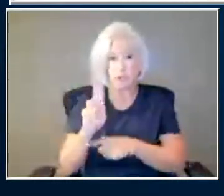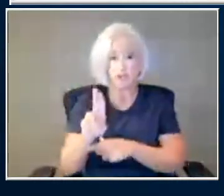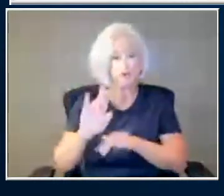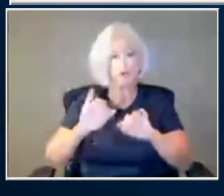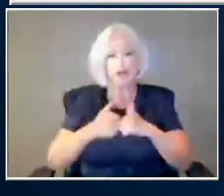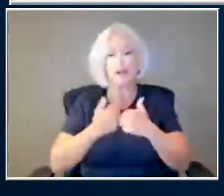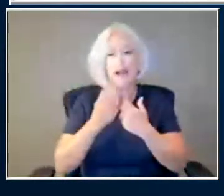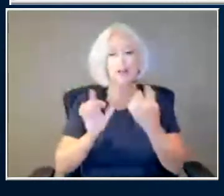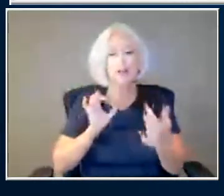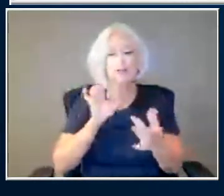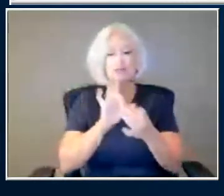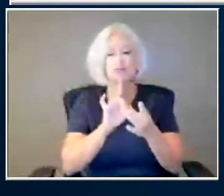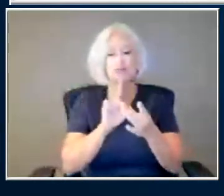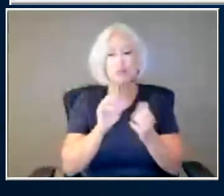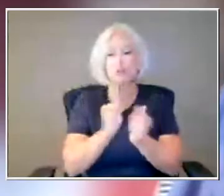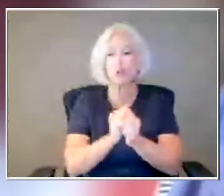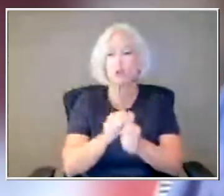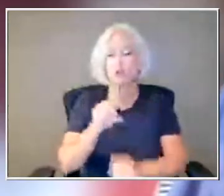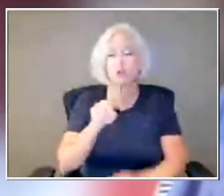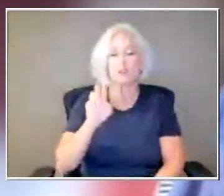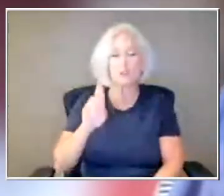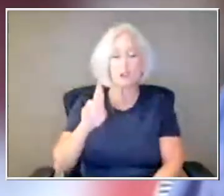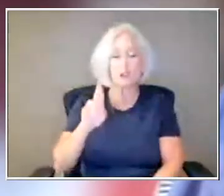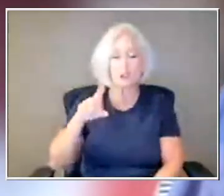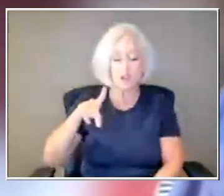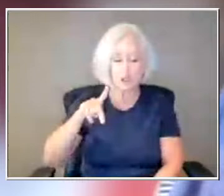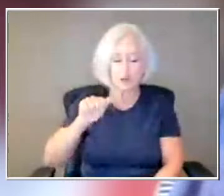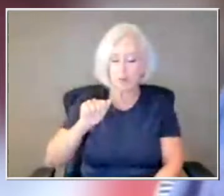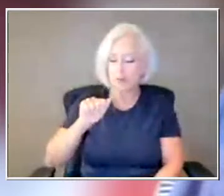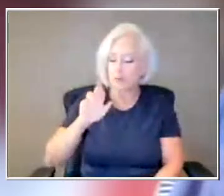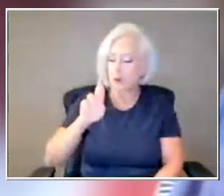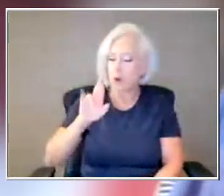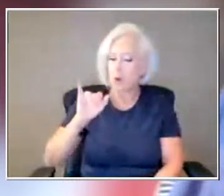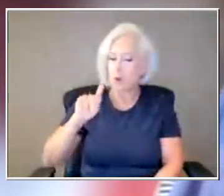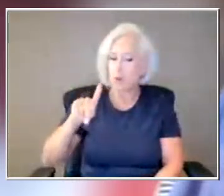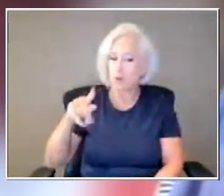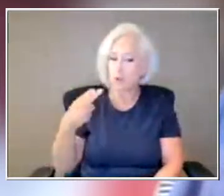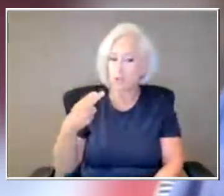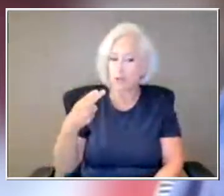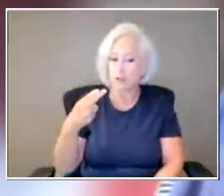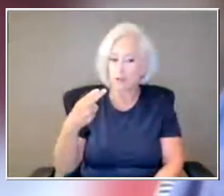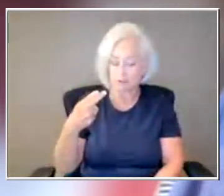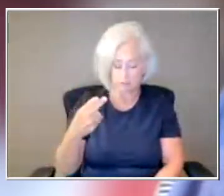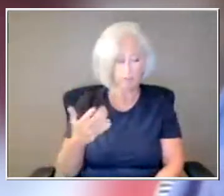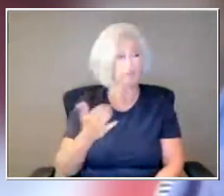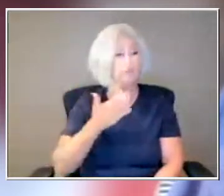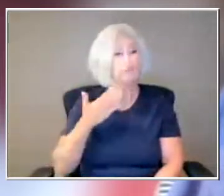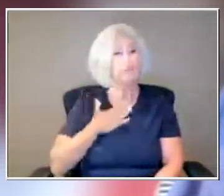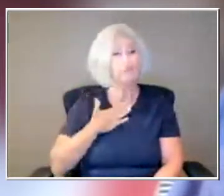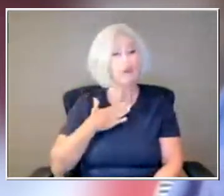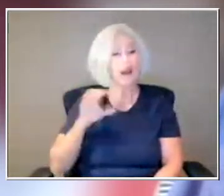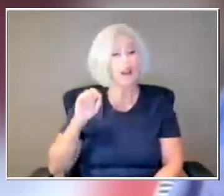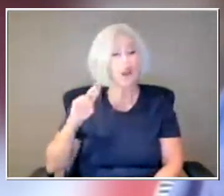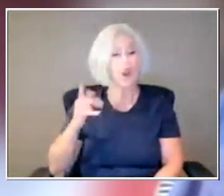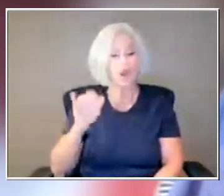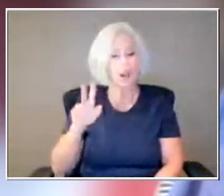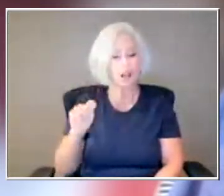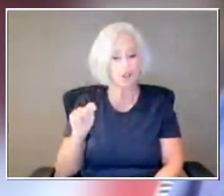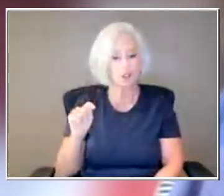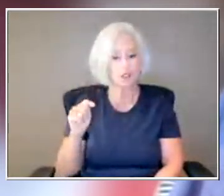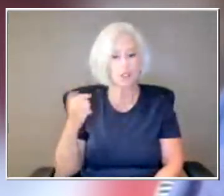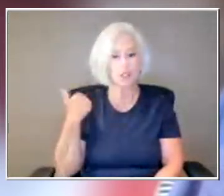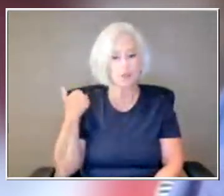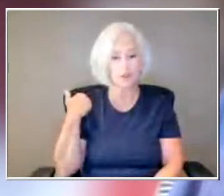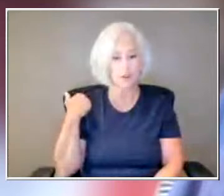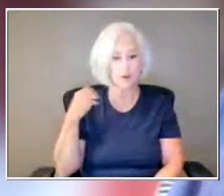connect? Well, my oncologist at the previous hospital, that was the Sarah Cannon